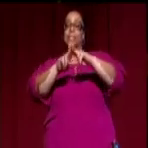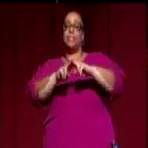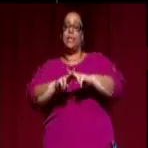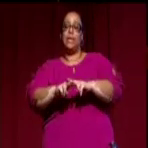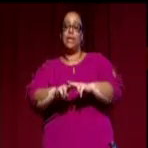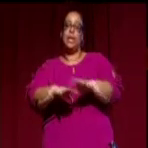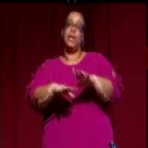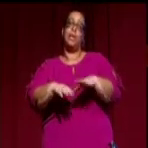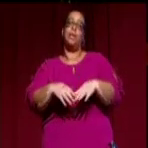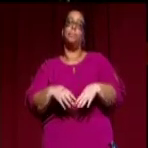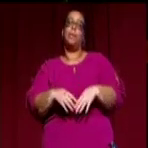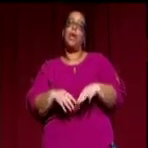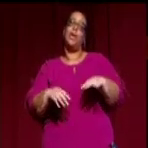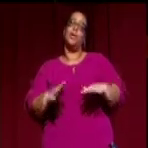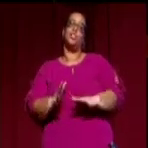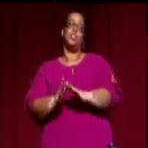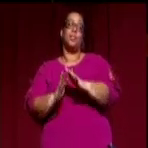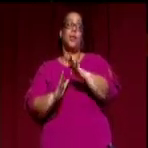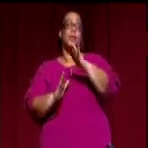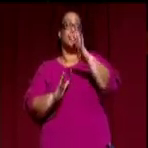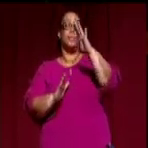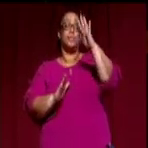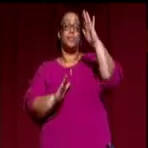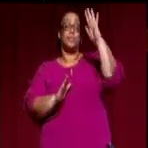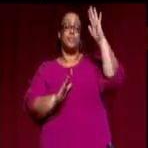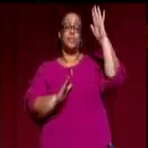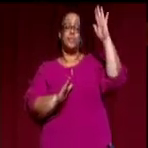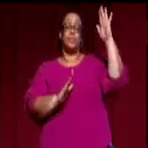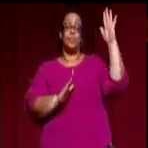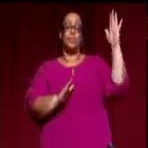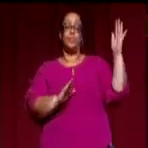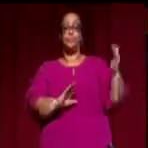and you're seated in majesty.